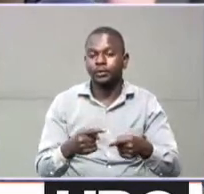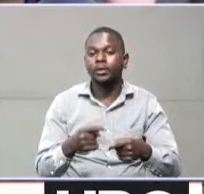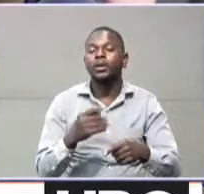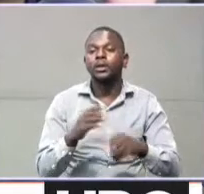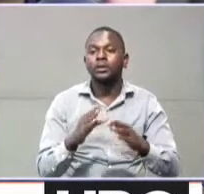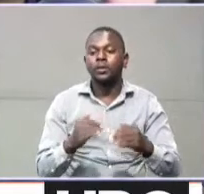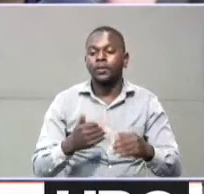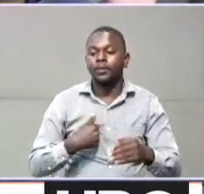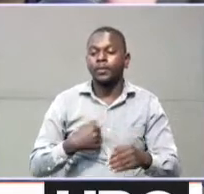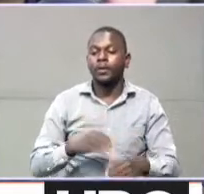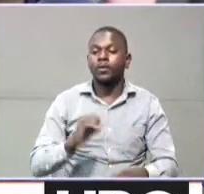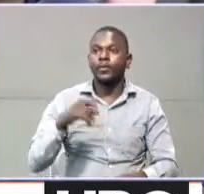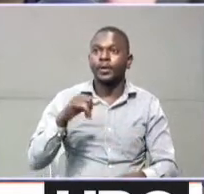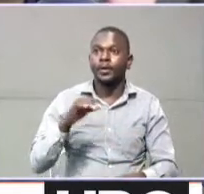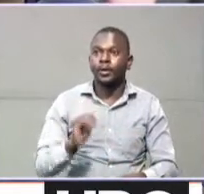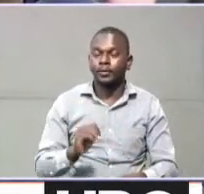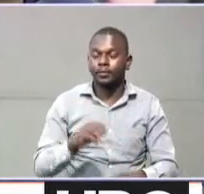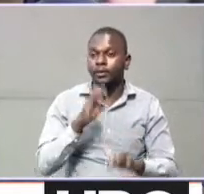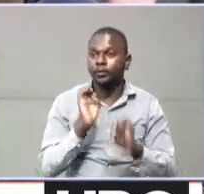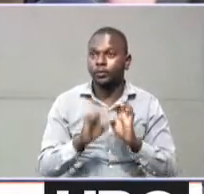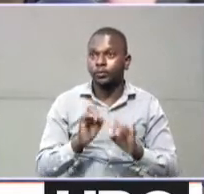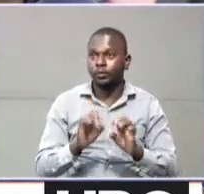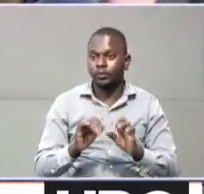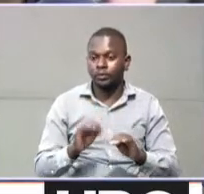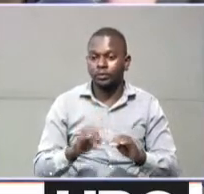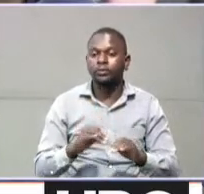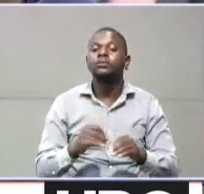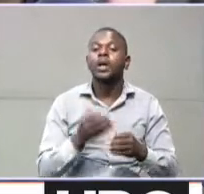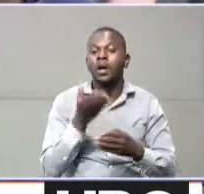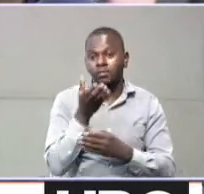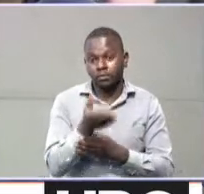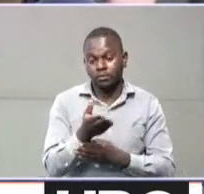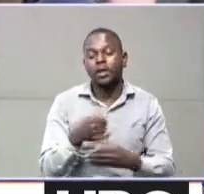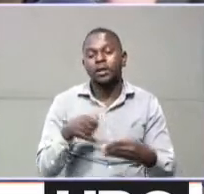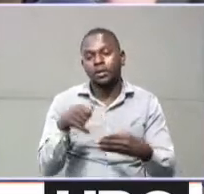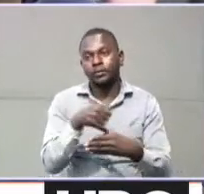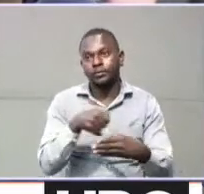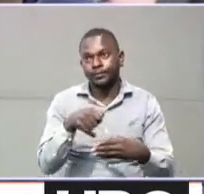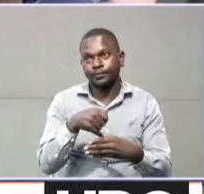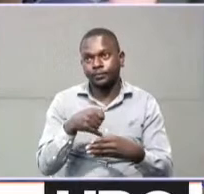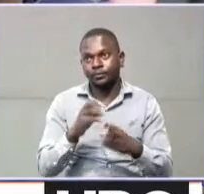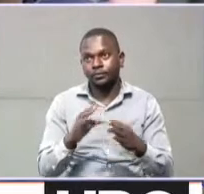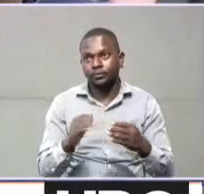office has continued in has continued its presence including